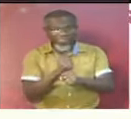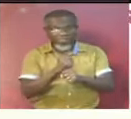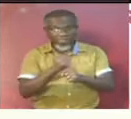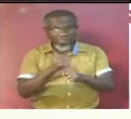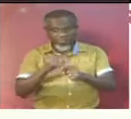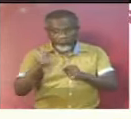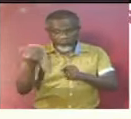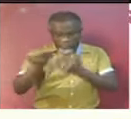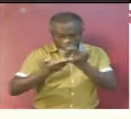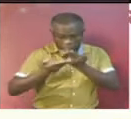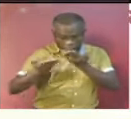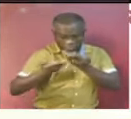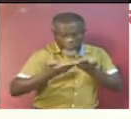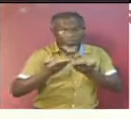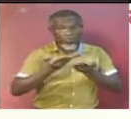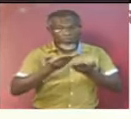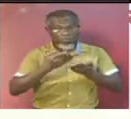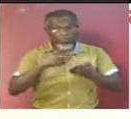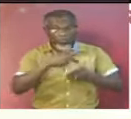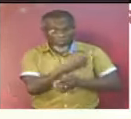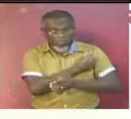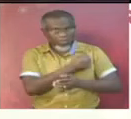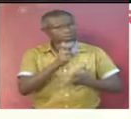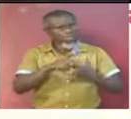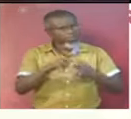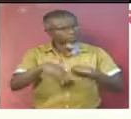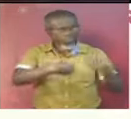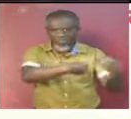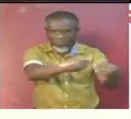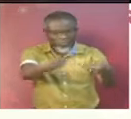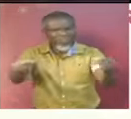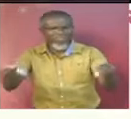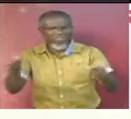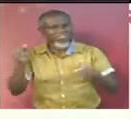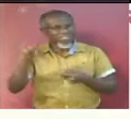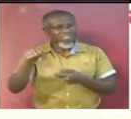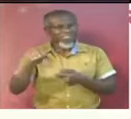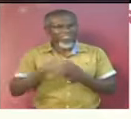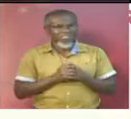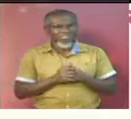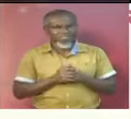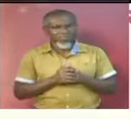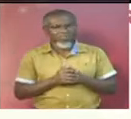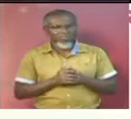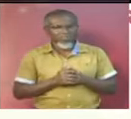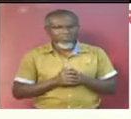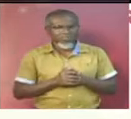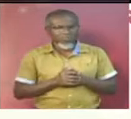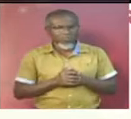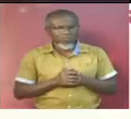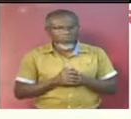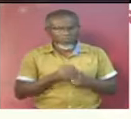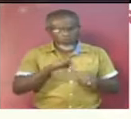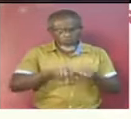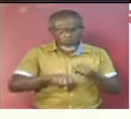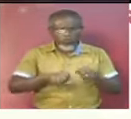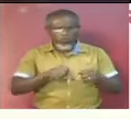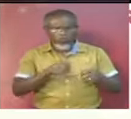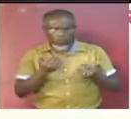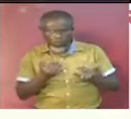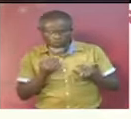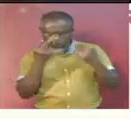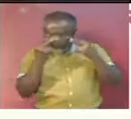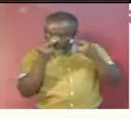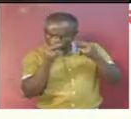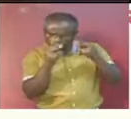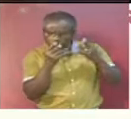phase, so to speak, of that rollout begins, that will be notified. We will say, okay, now we're dealing with this next group of individuals.